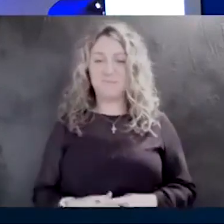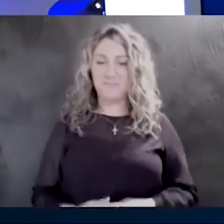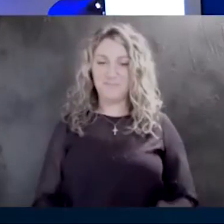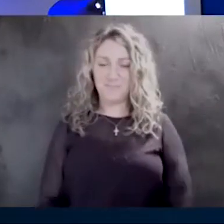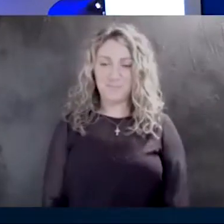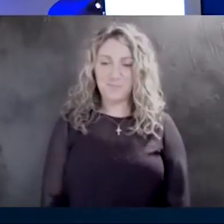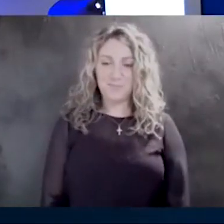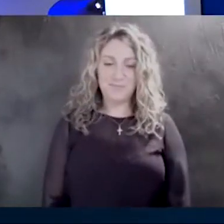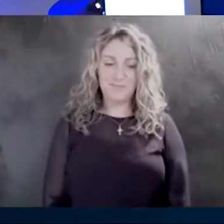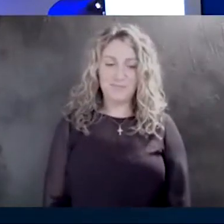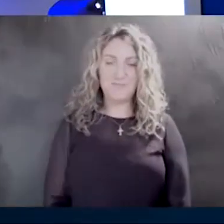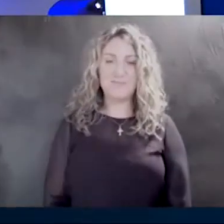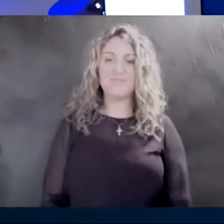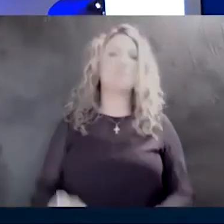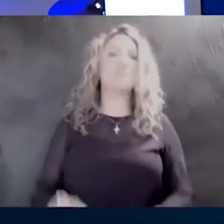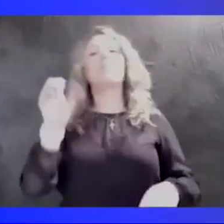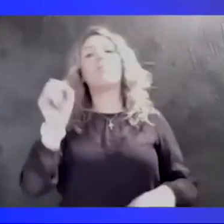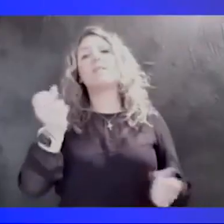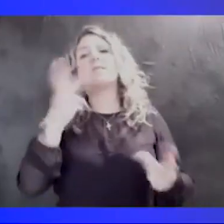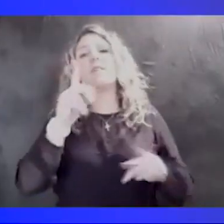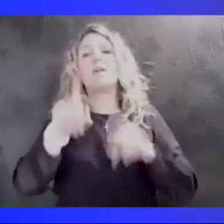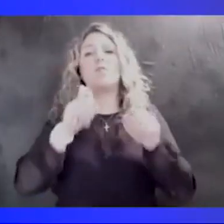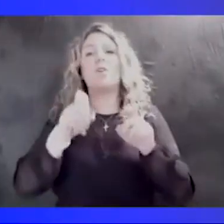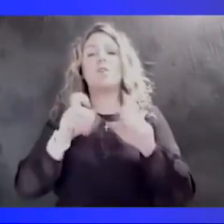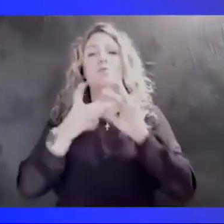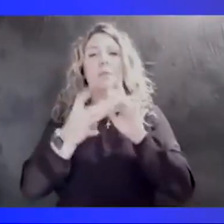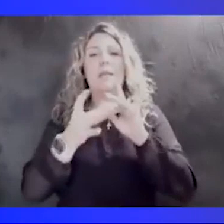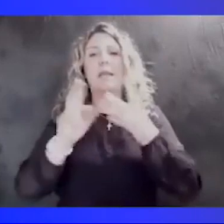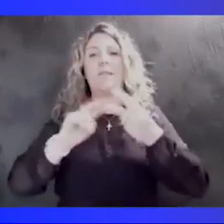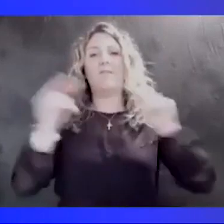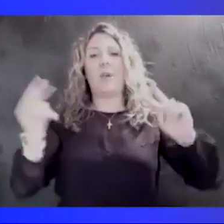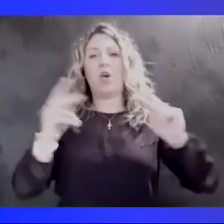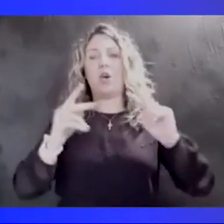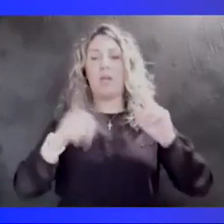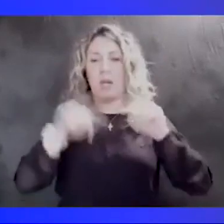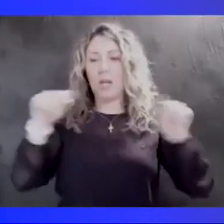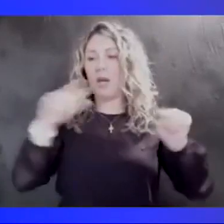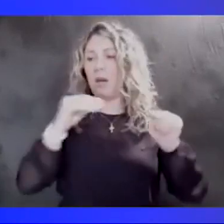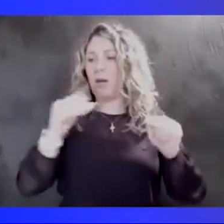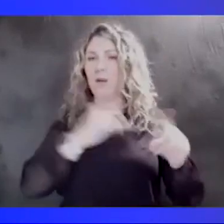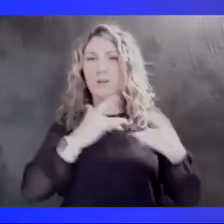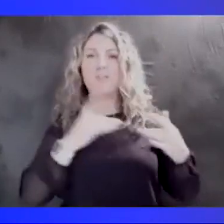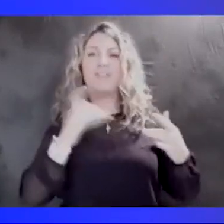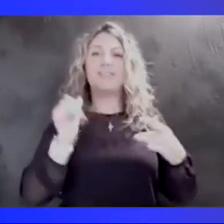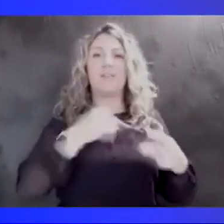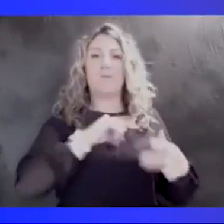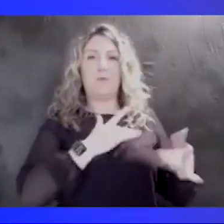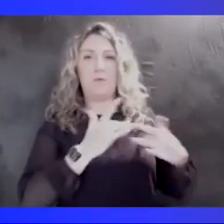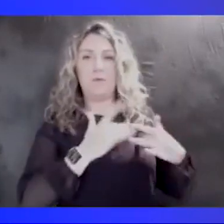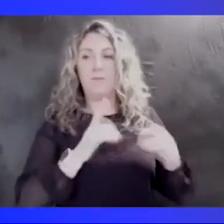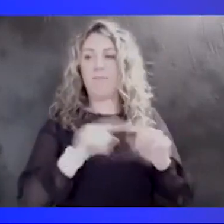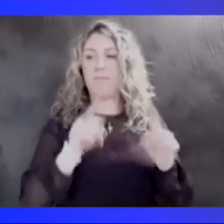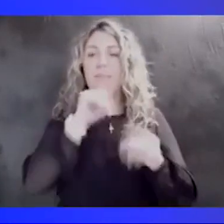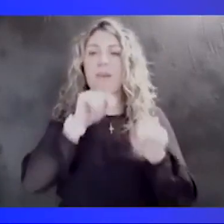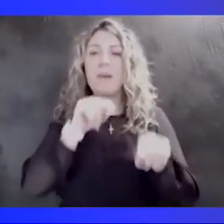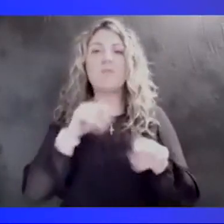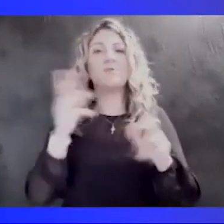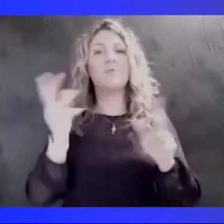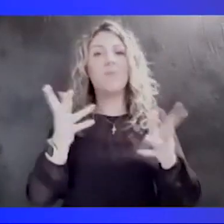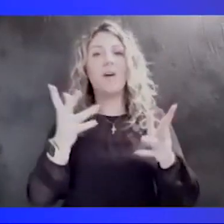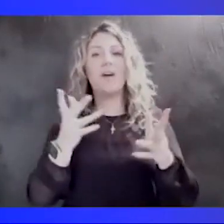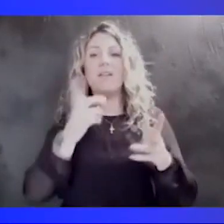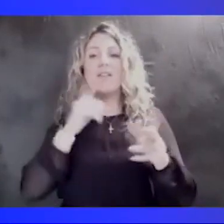lot of questions coming from the community in regards to the variant and should we be concerned, and I think we are concerned, but I think the answer is go and